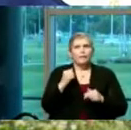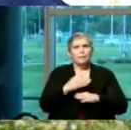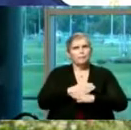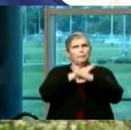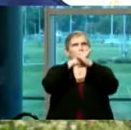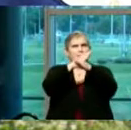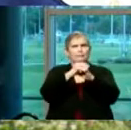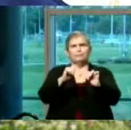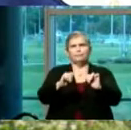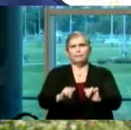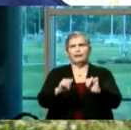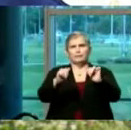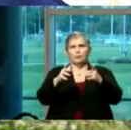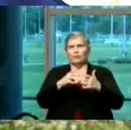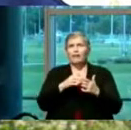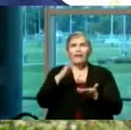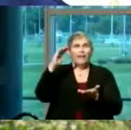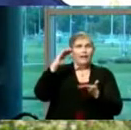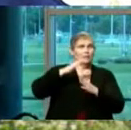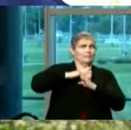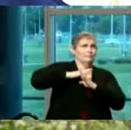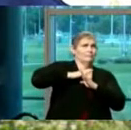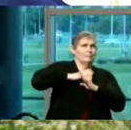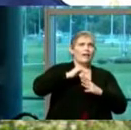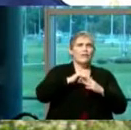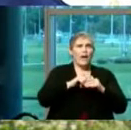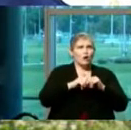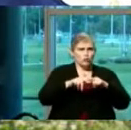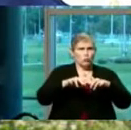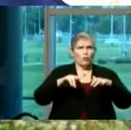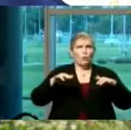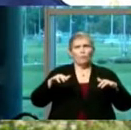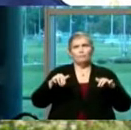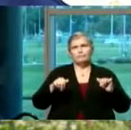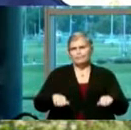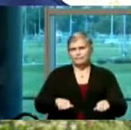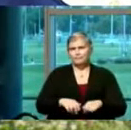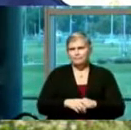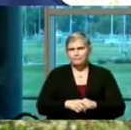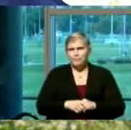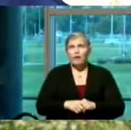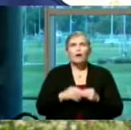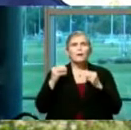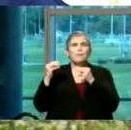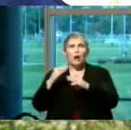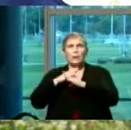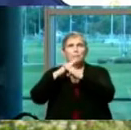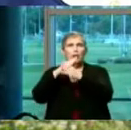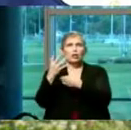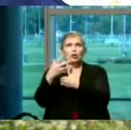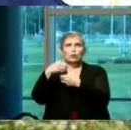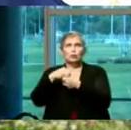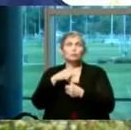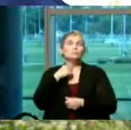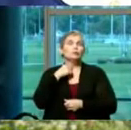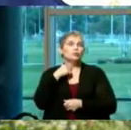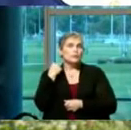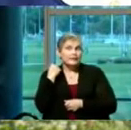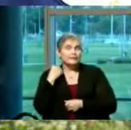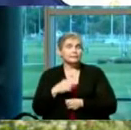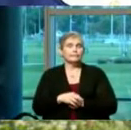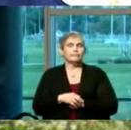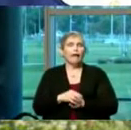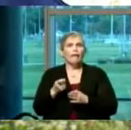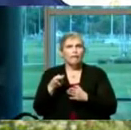exist and are hampering the growth of these market opportunities. Market barriers include the risk and